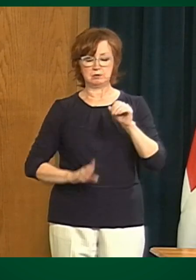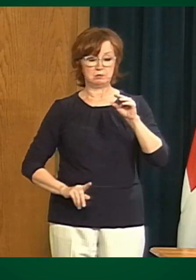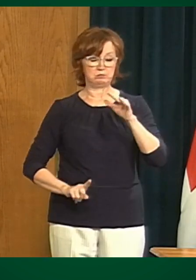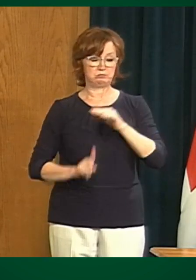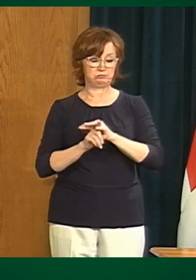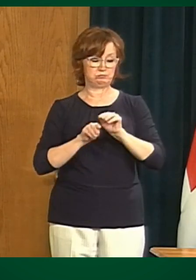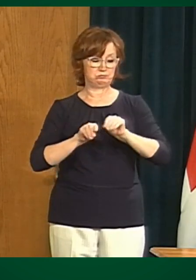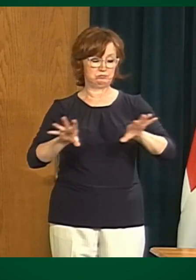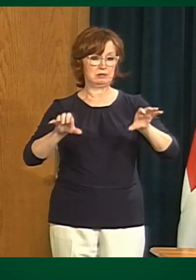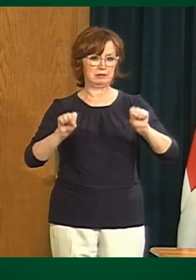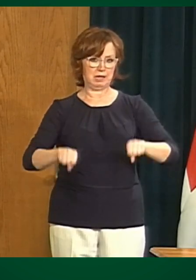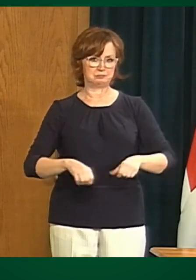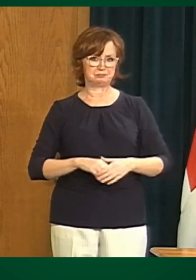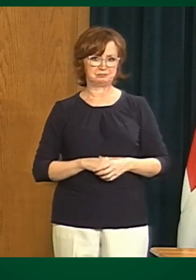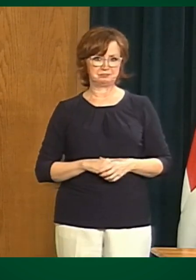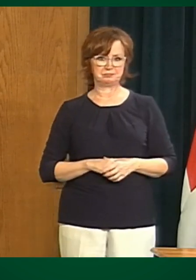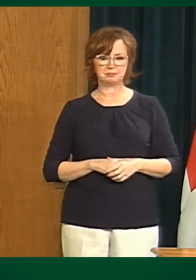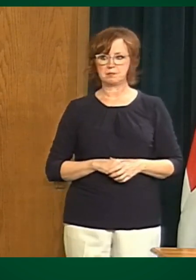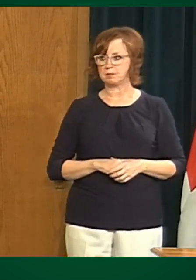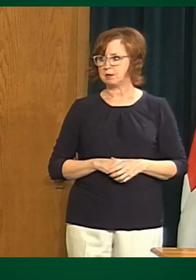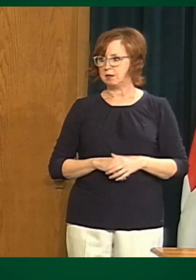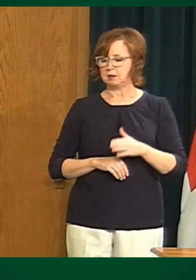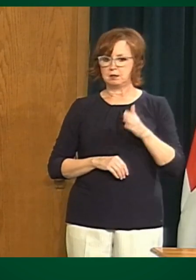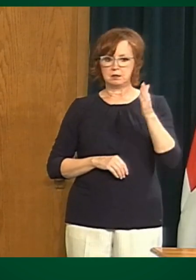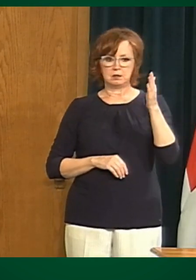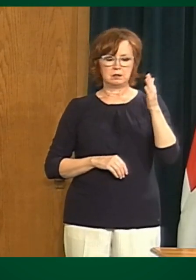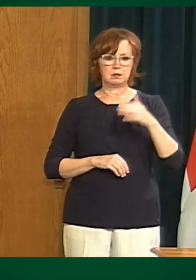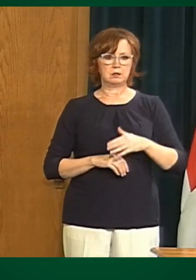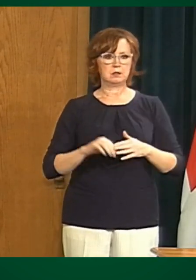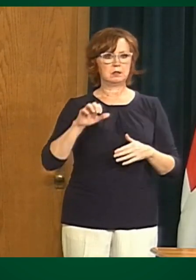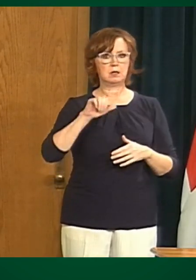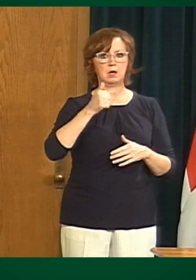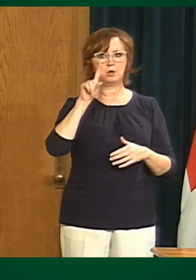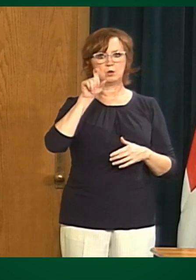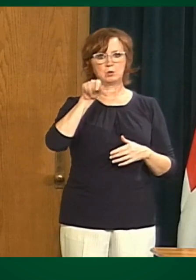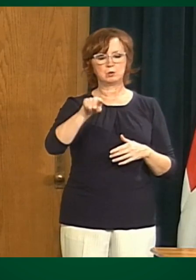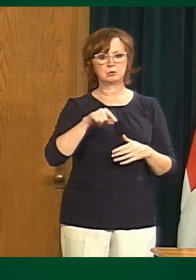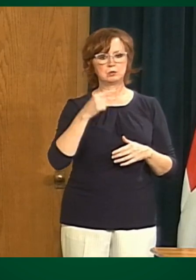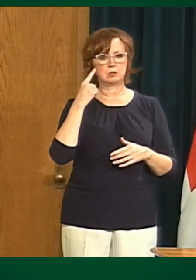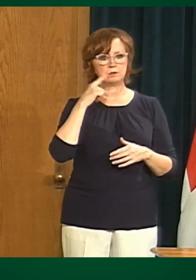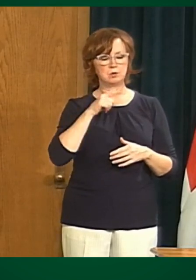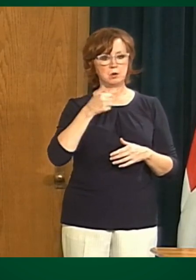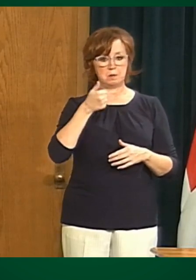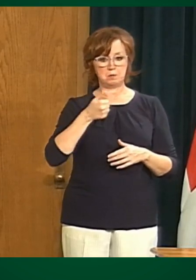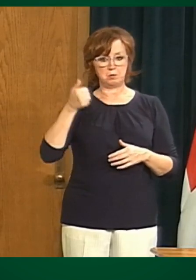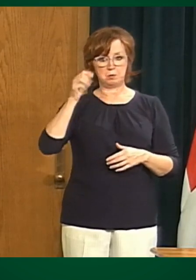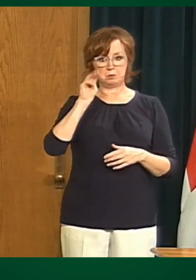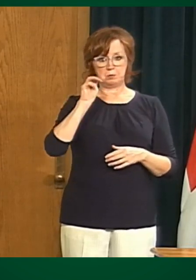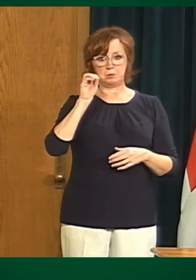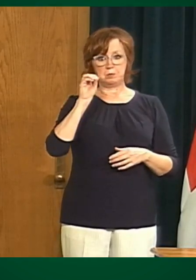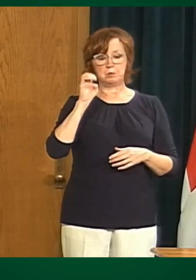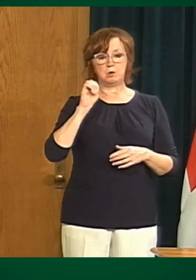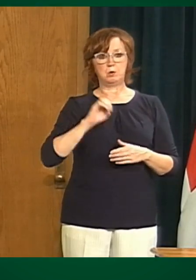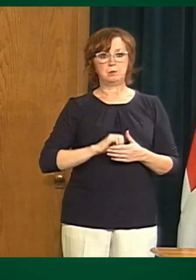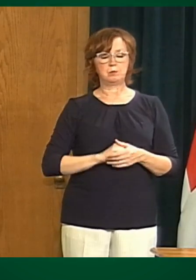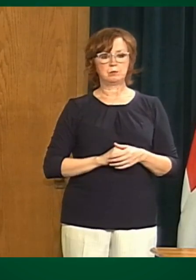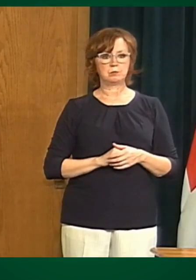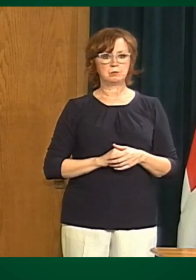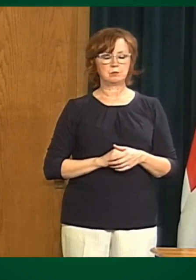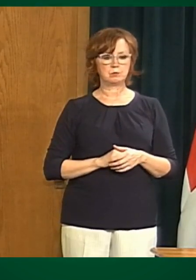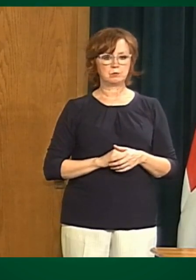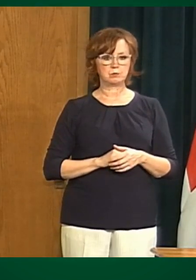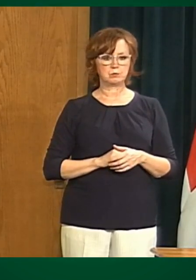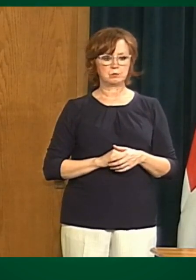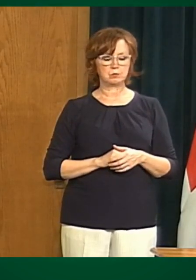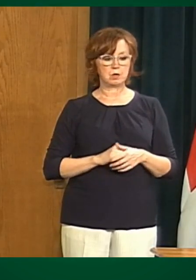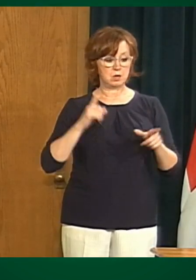You have a follow-up, Lisa? Yes, I actually have a separate question for the Premier. Saskatchewan have been doing very